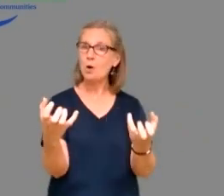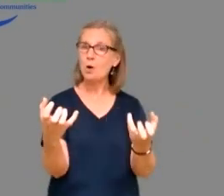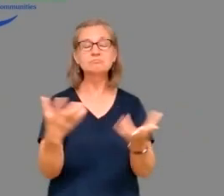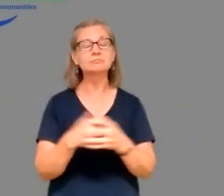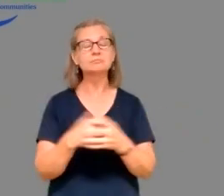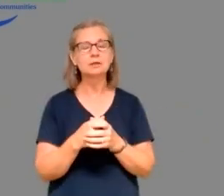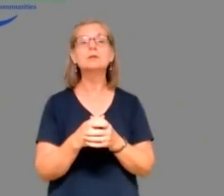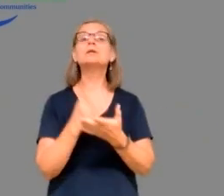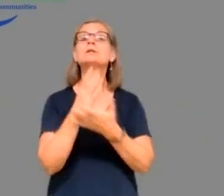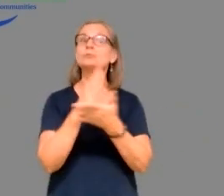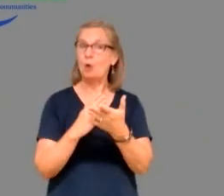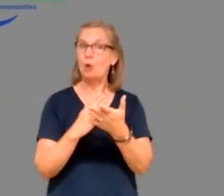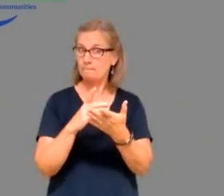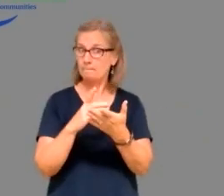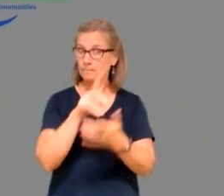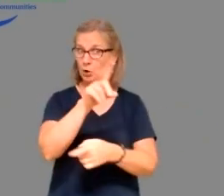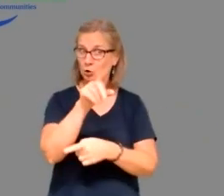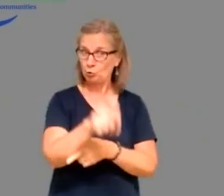through the